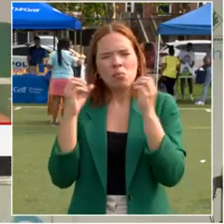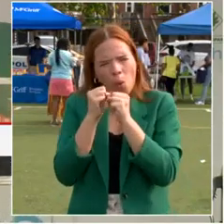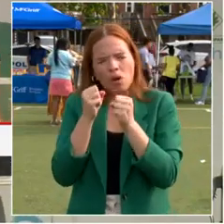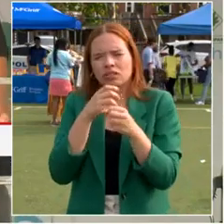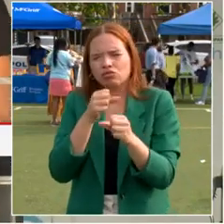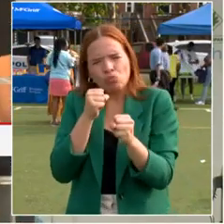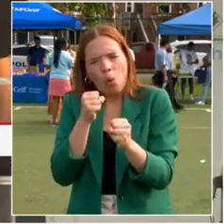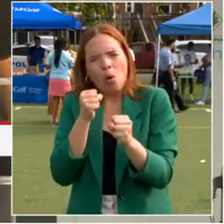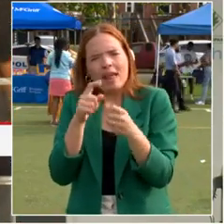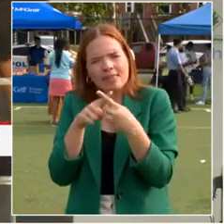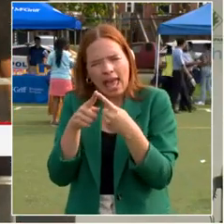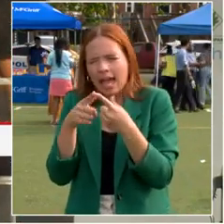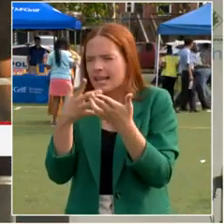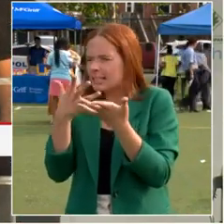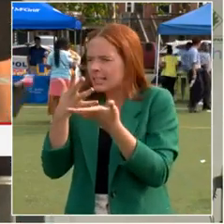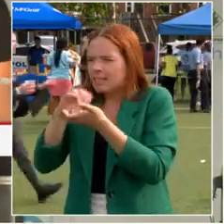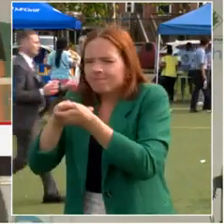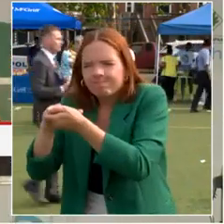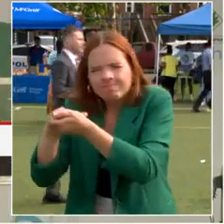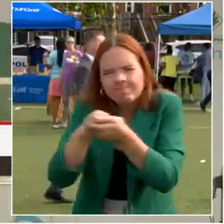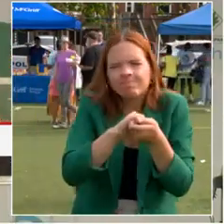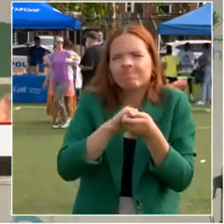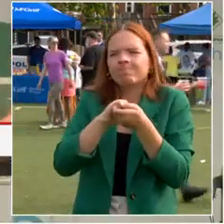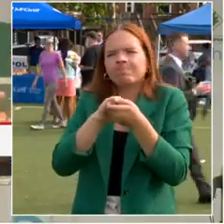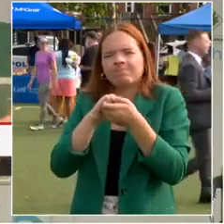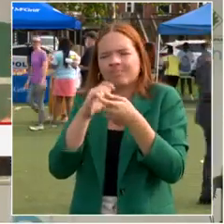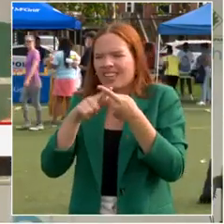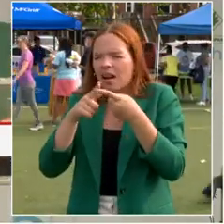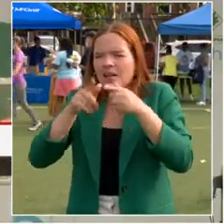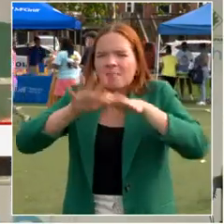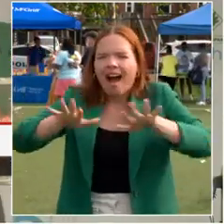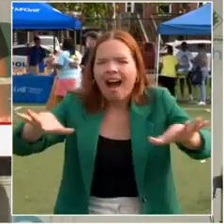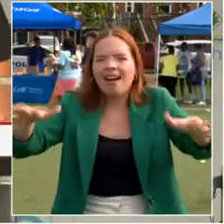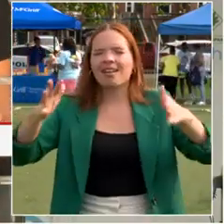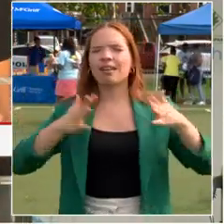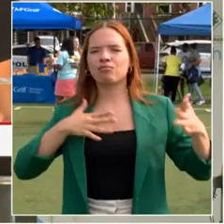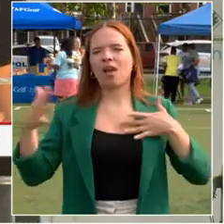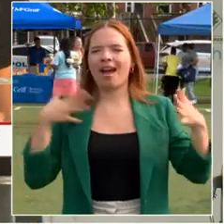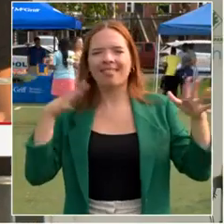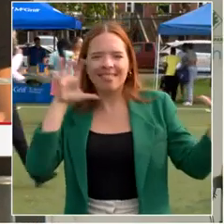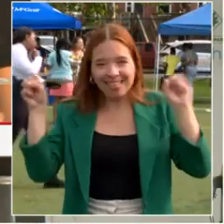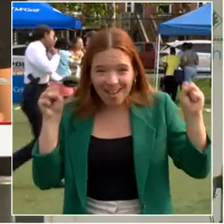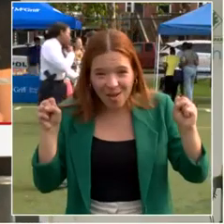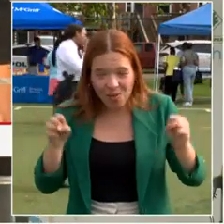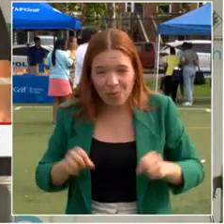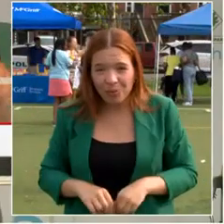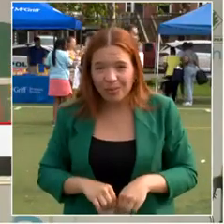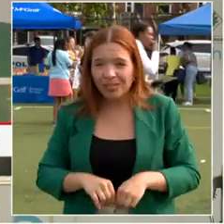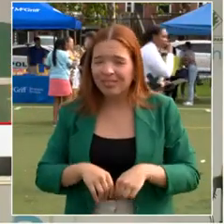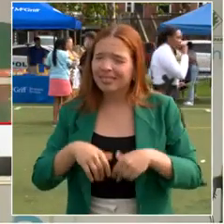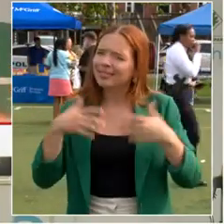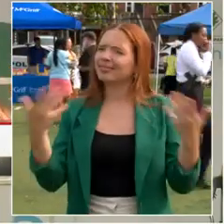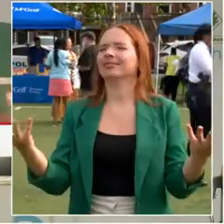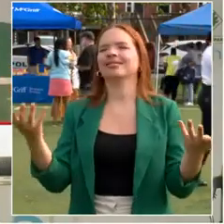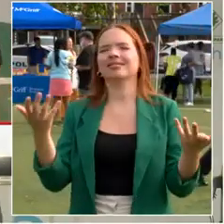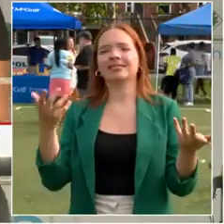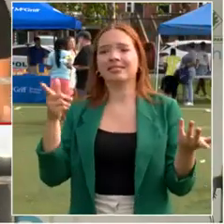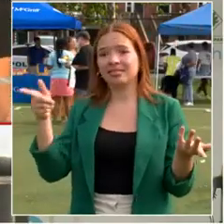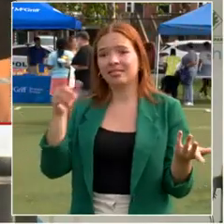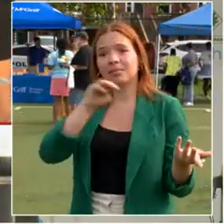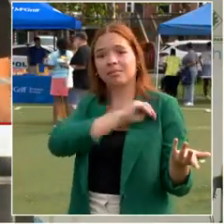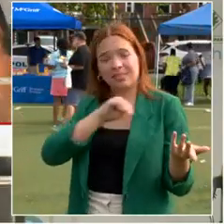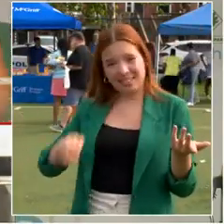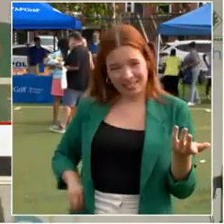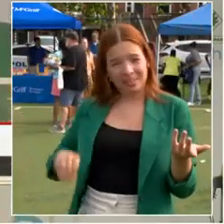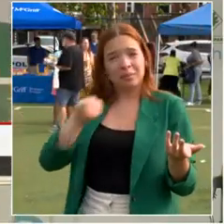a safer, stronger, more vibrant DC. Mayor Bowser set clear priorities for us. We must reduce